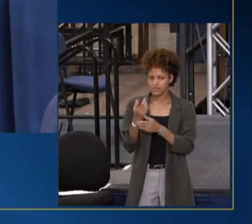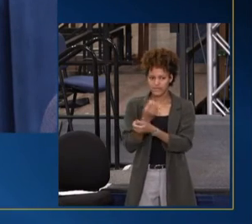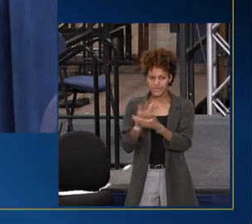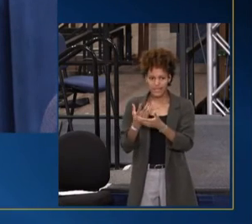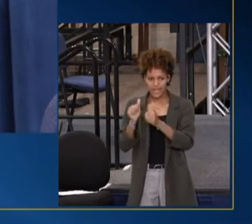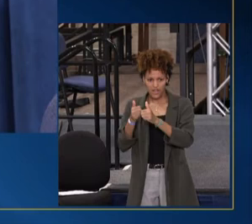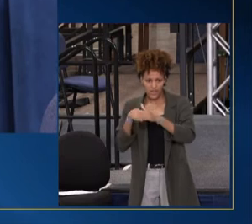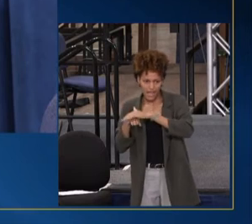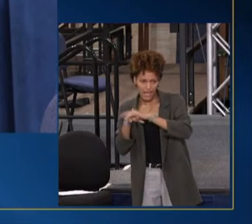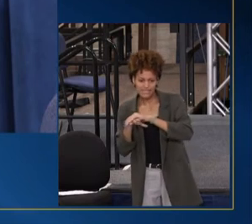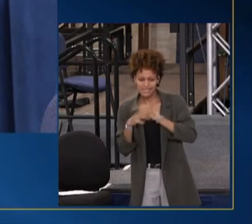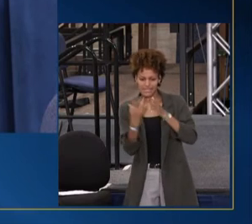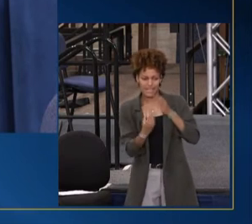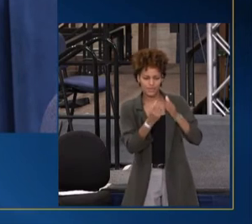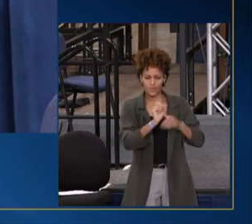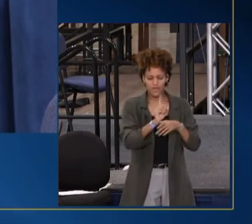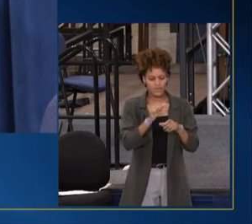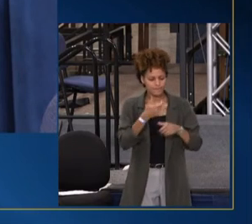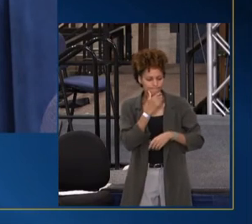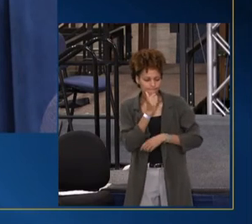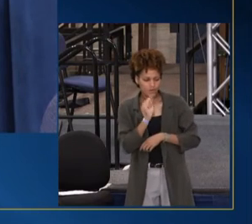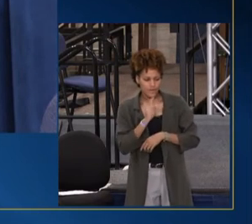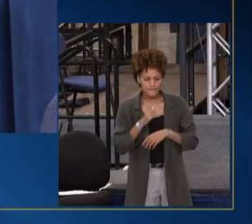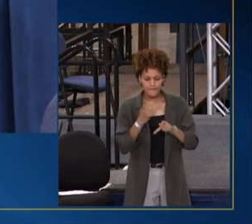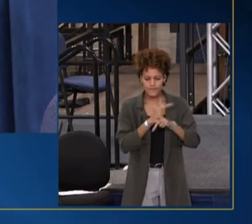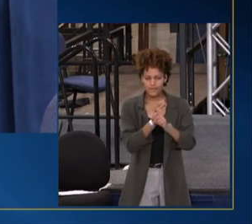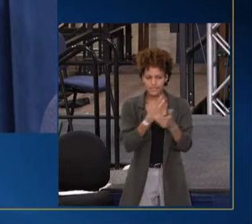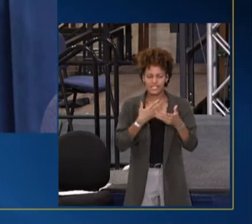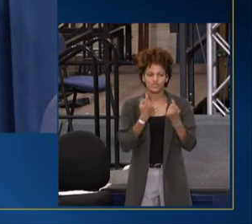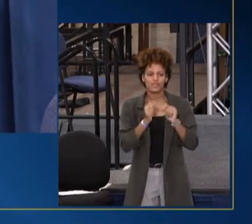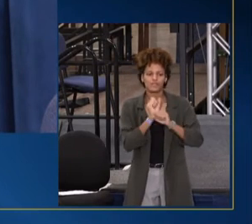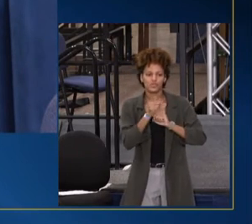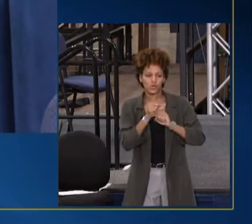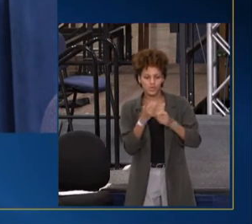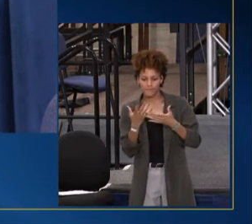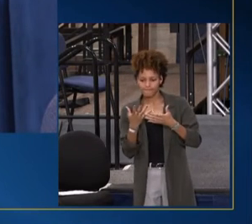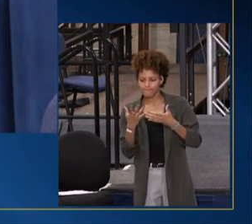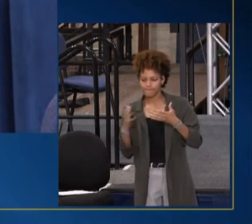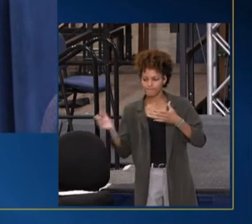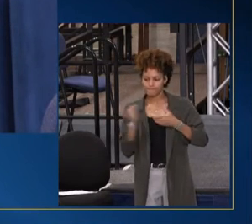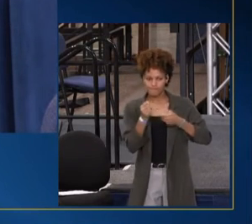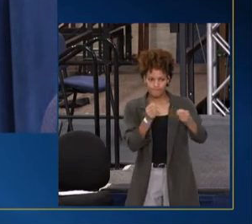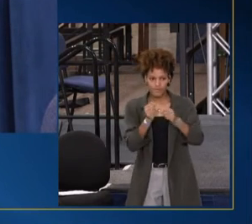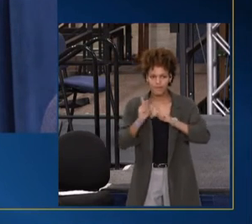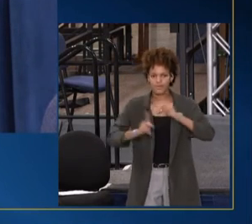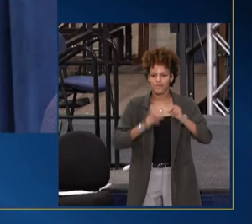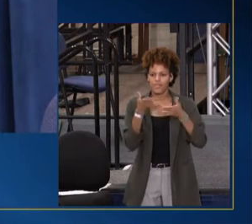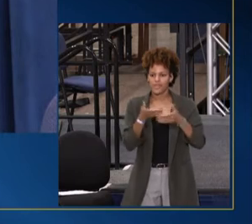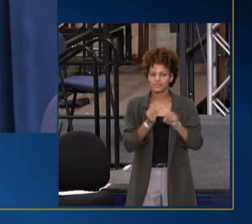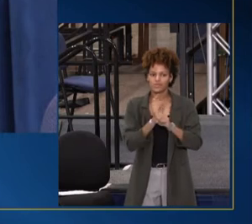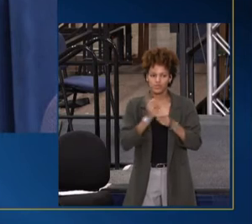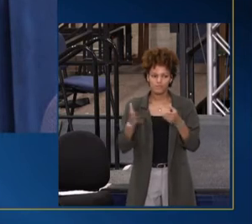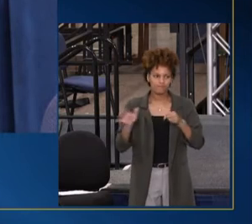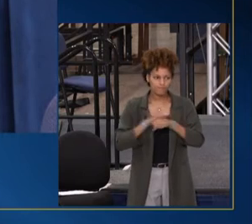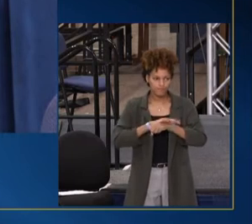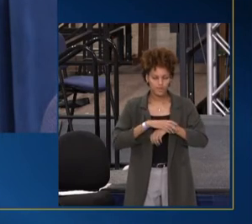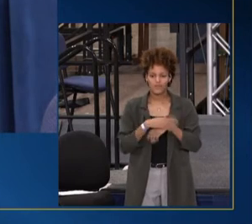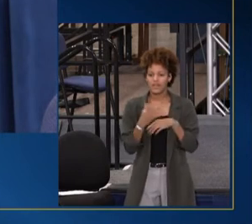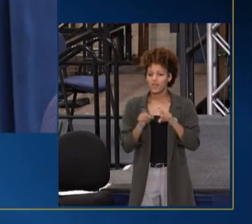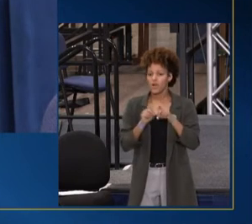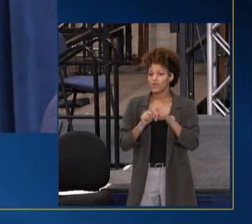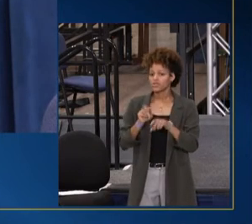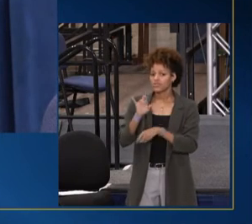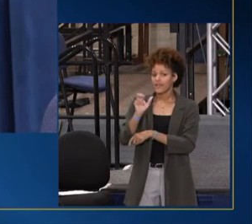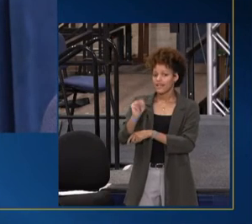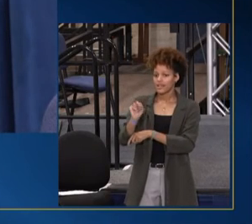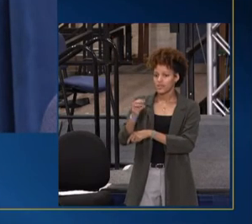from minority communities. And so we have strong partnerships. These are some of our HIV, our Ryan White